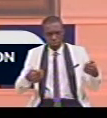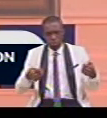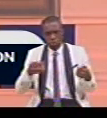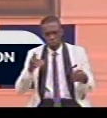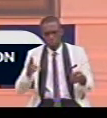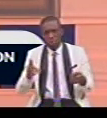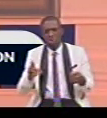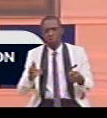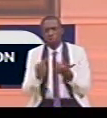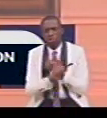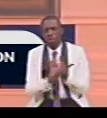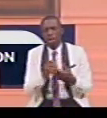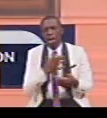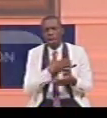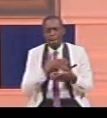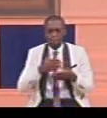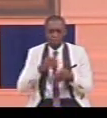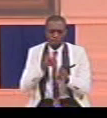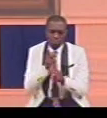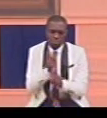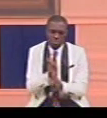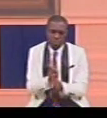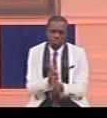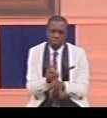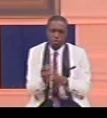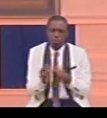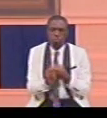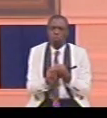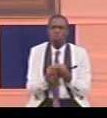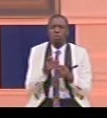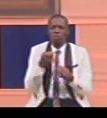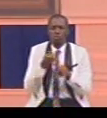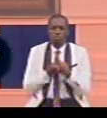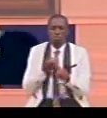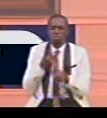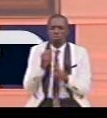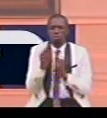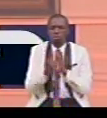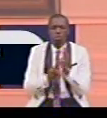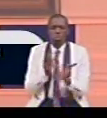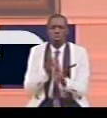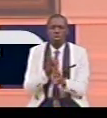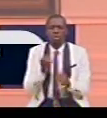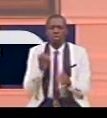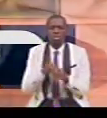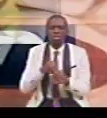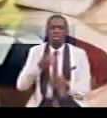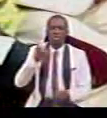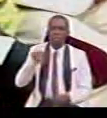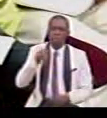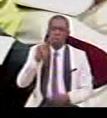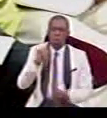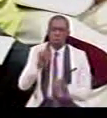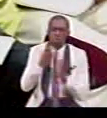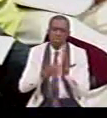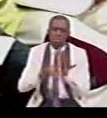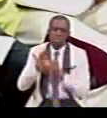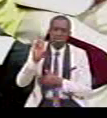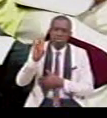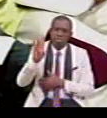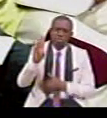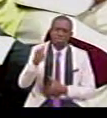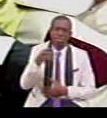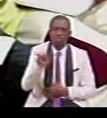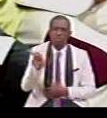from the world come to chapter 17 of John John chapter 17 I'm reading from